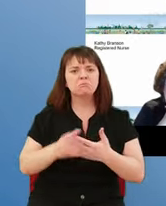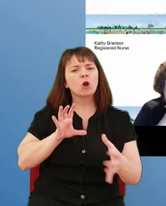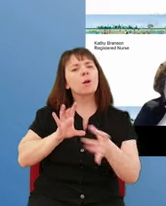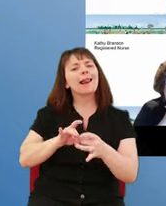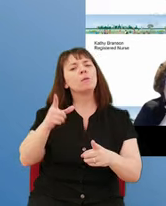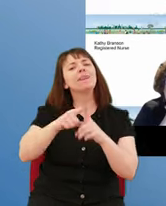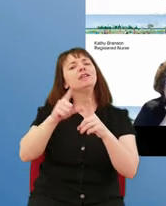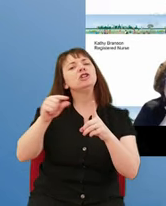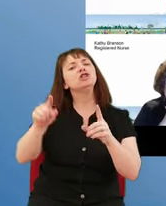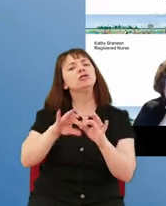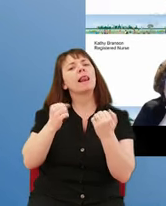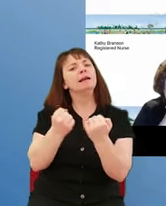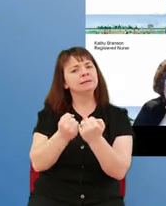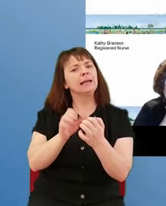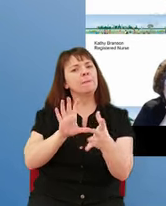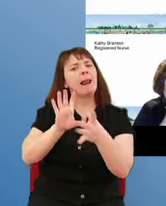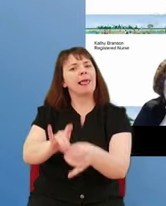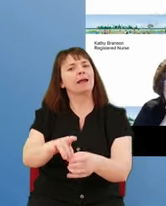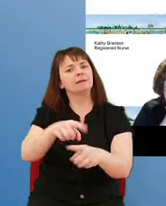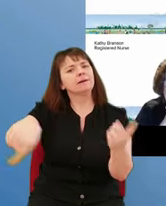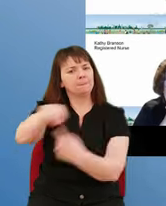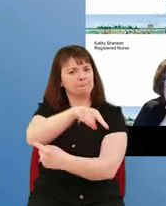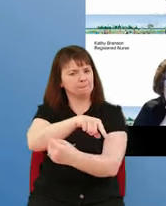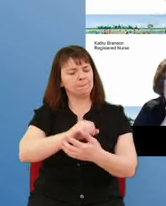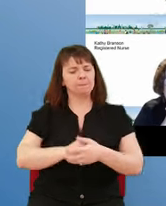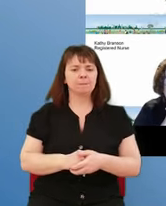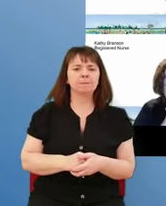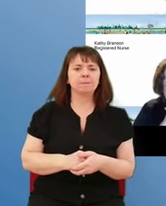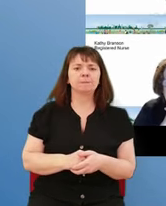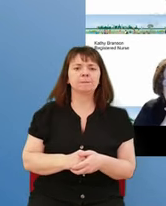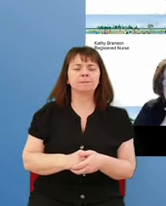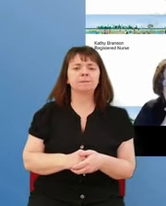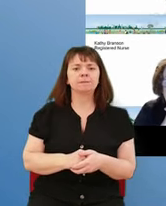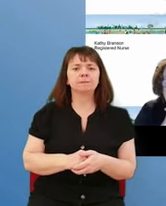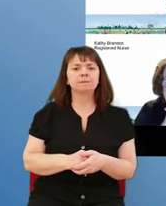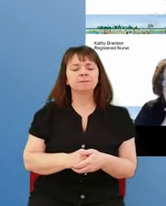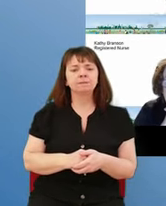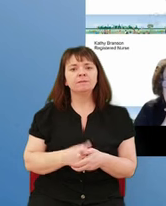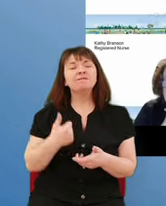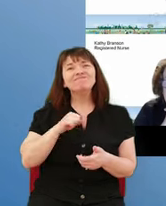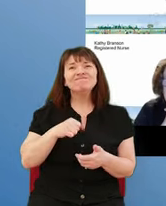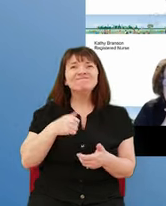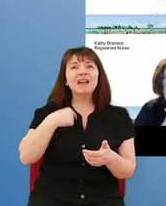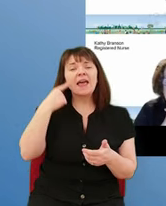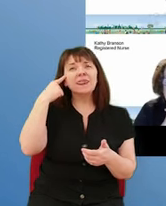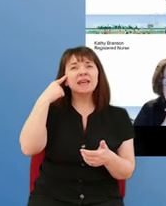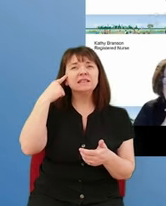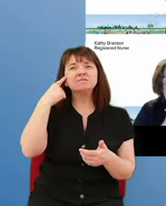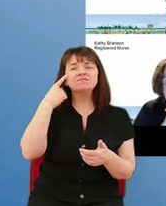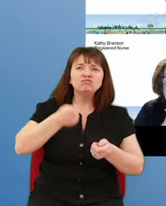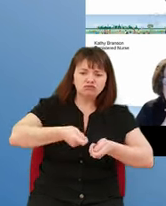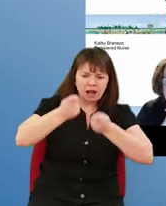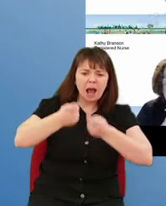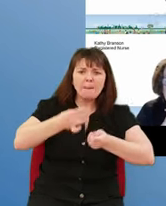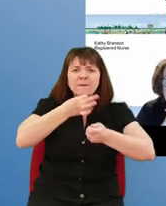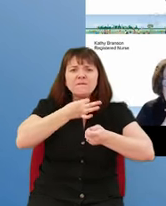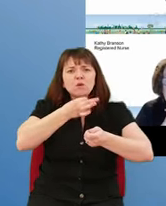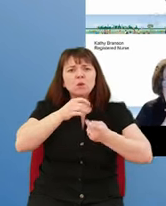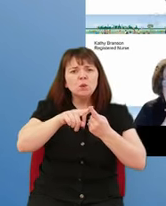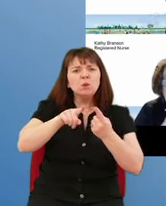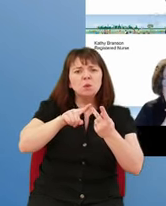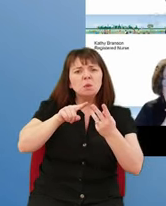Yeah, I think just to highlight a few, but it's very interesting. There will be a report to summarize, to share